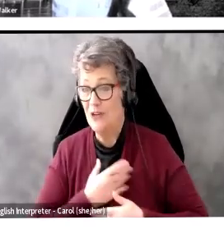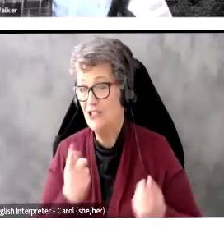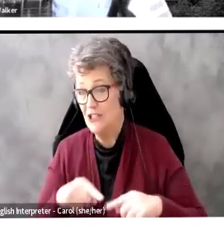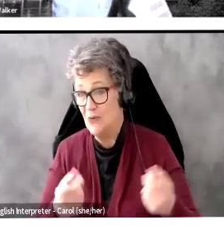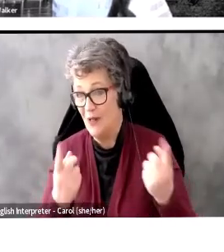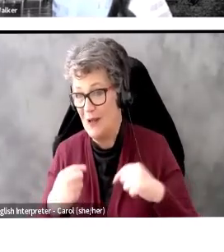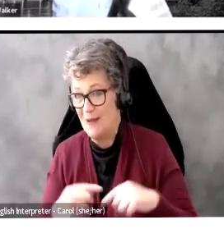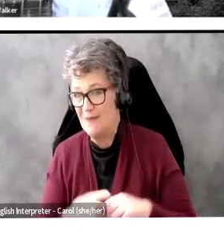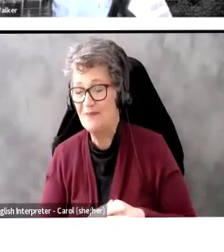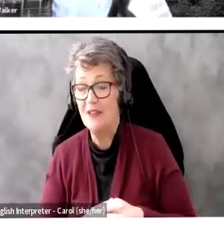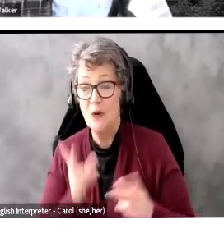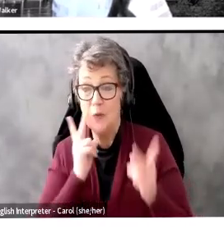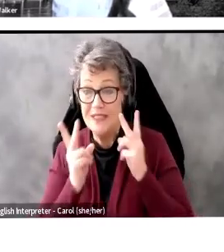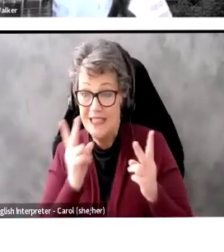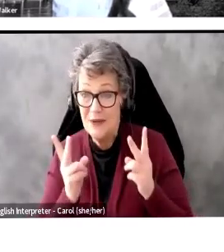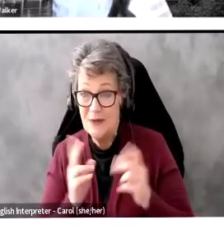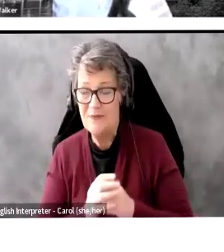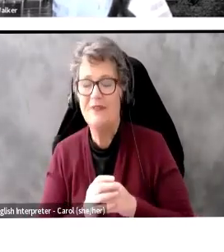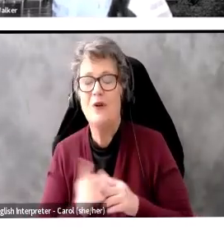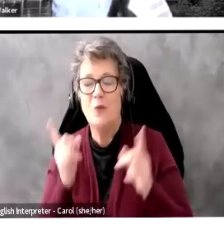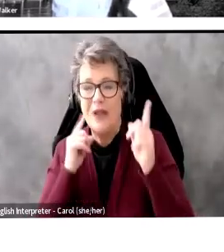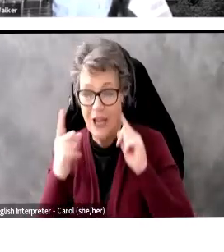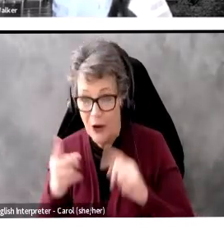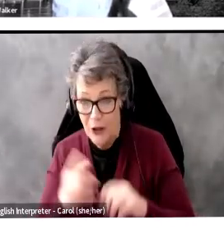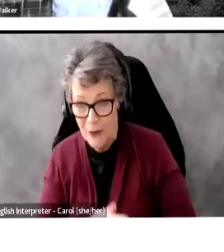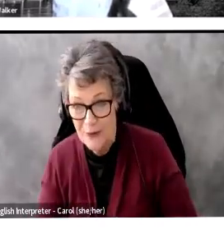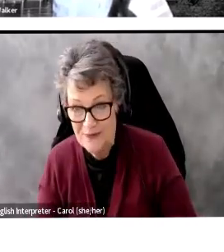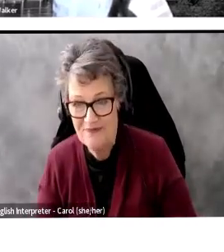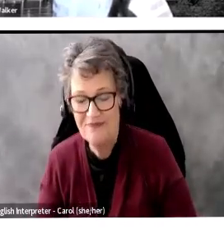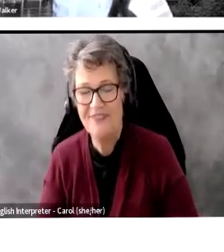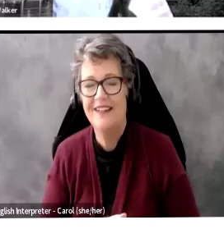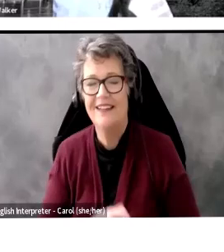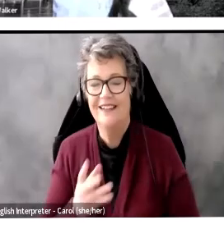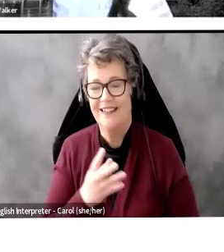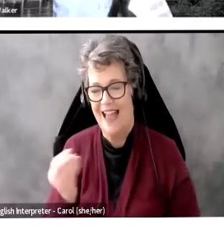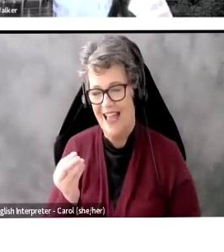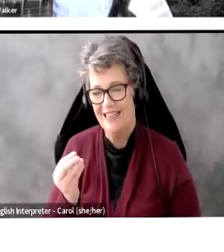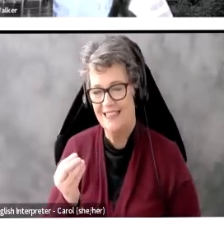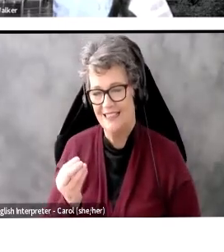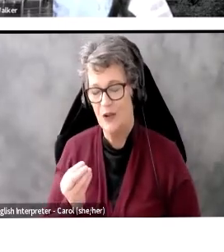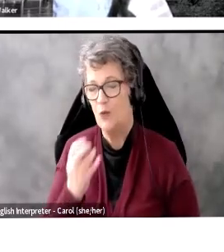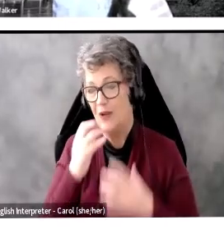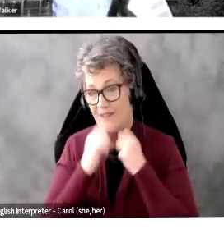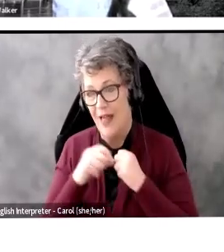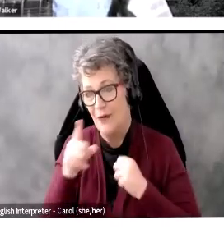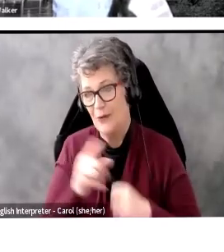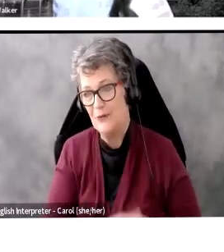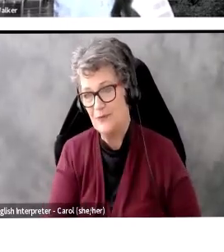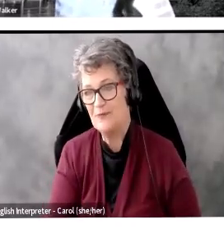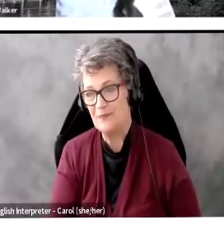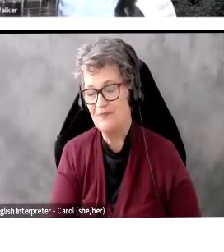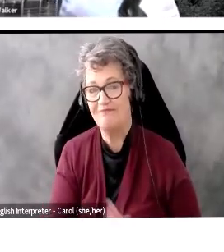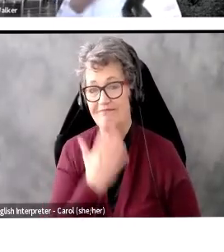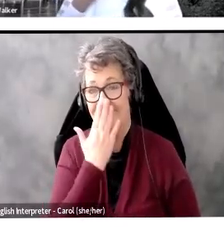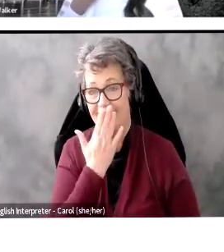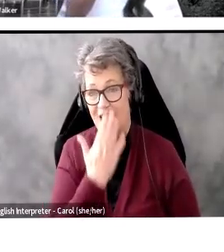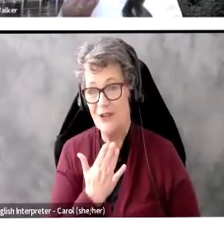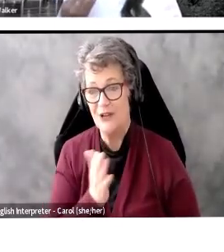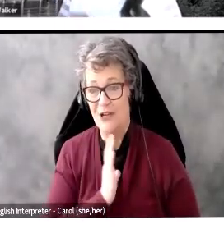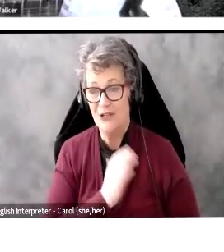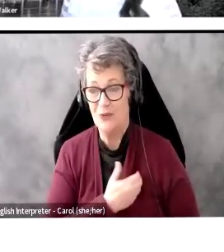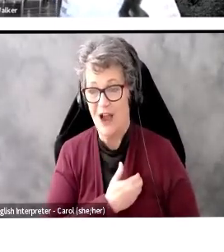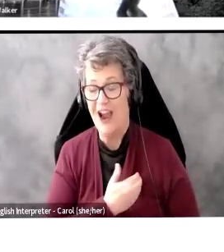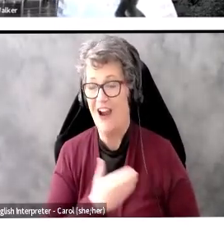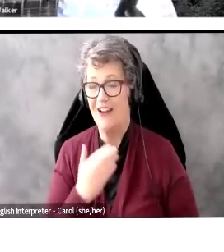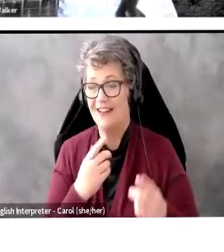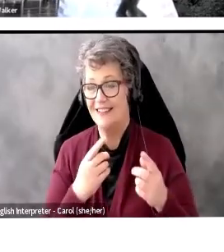all. We see you all, we hear you all, and we value you all. Thank you to